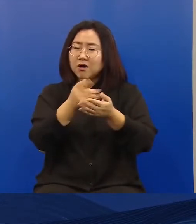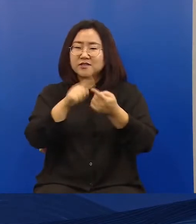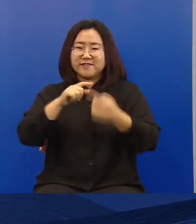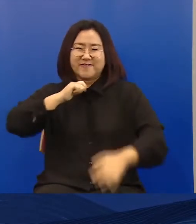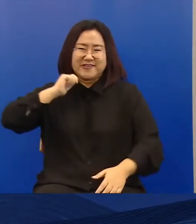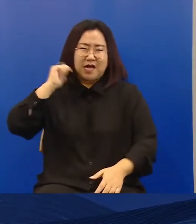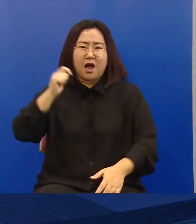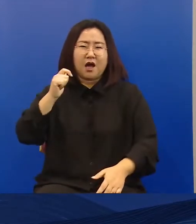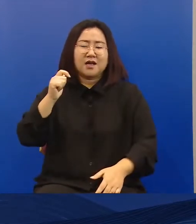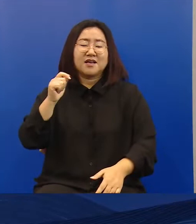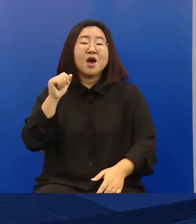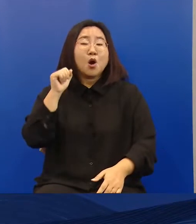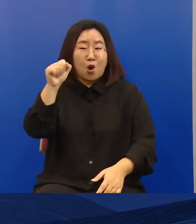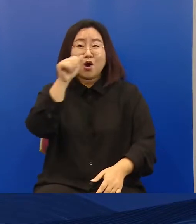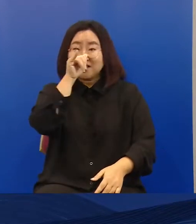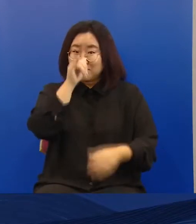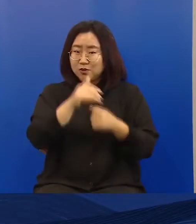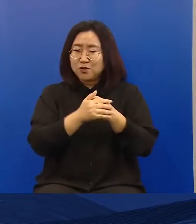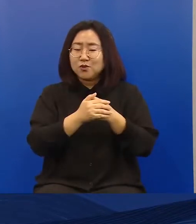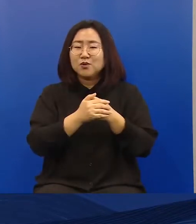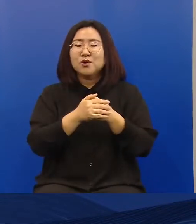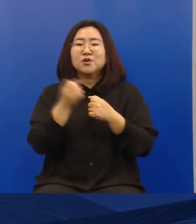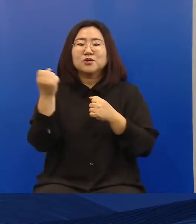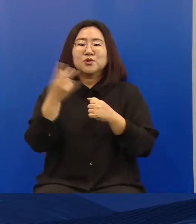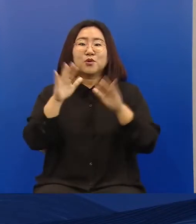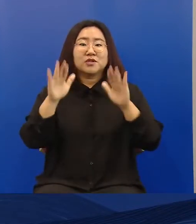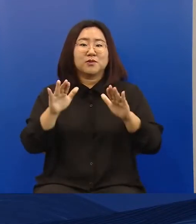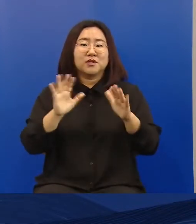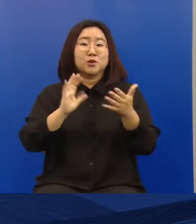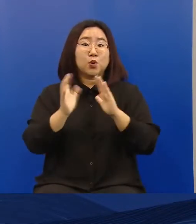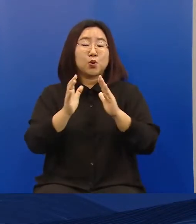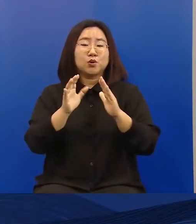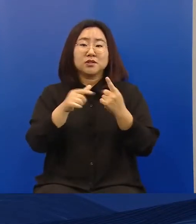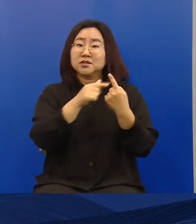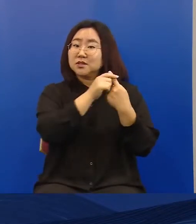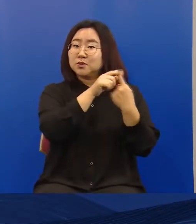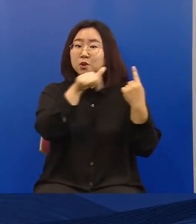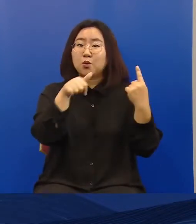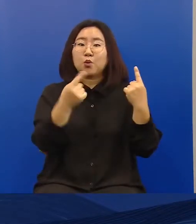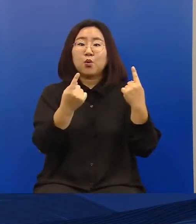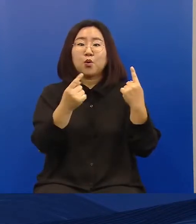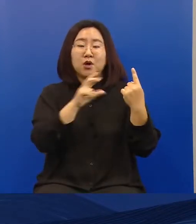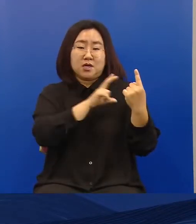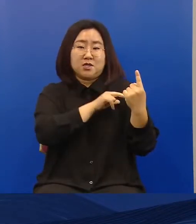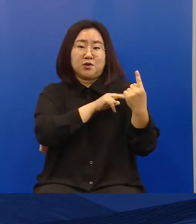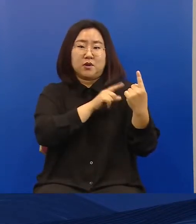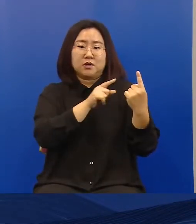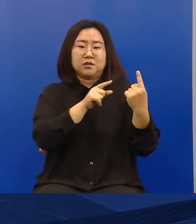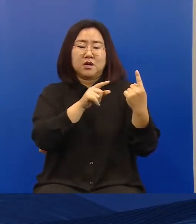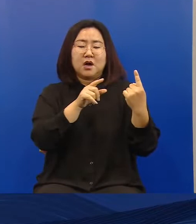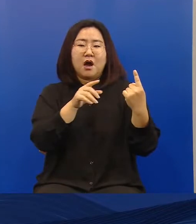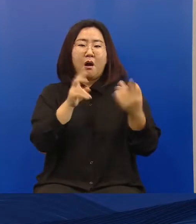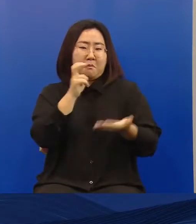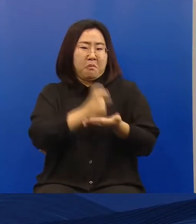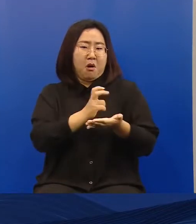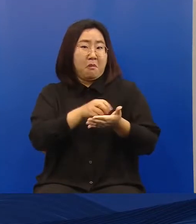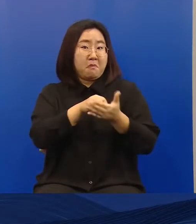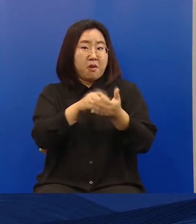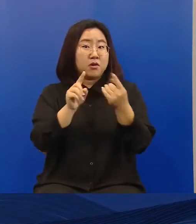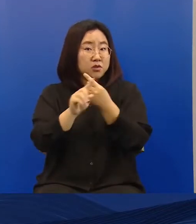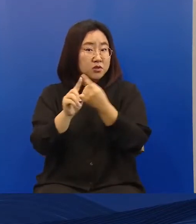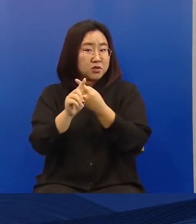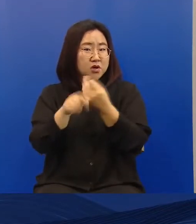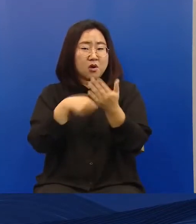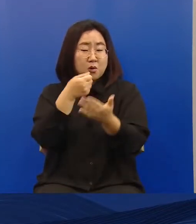how important the sign language is from the point of view of the actual person who needs